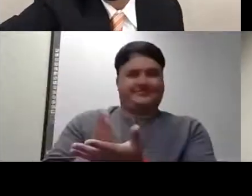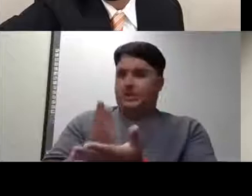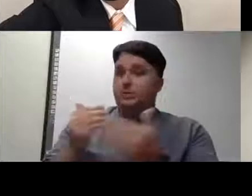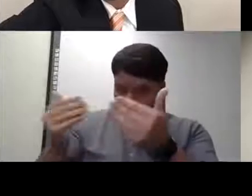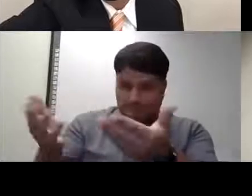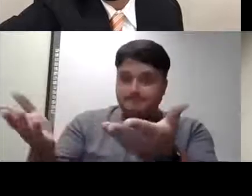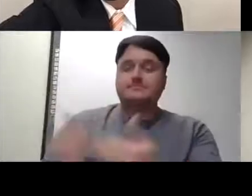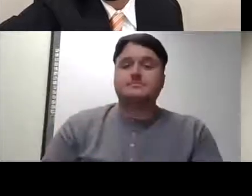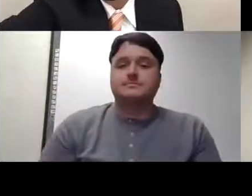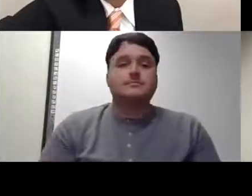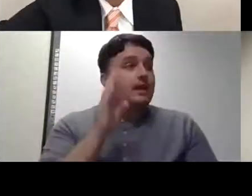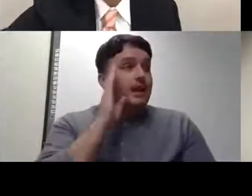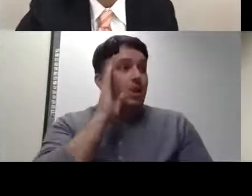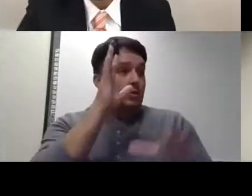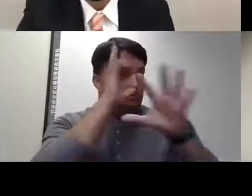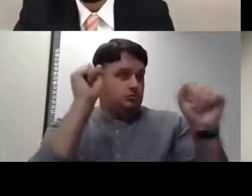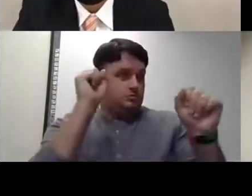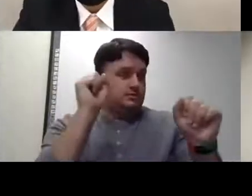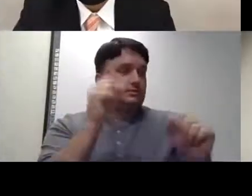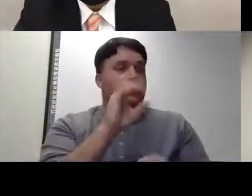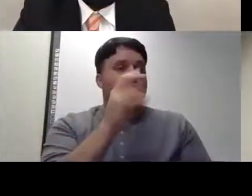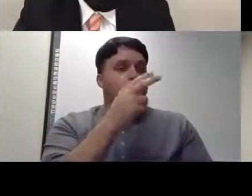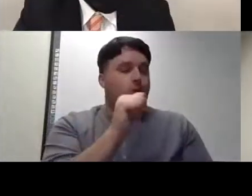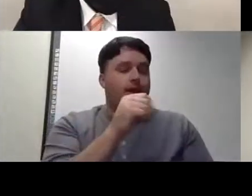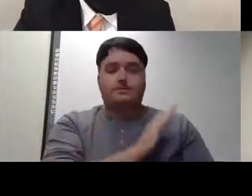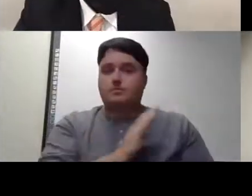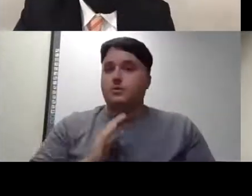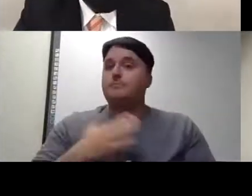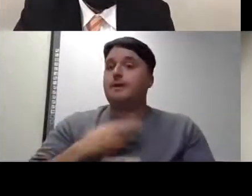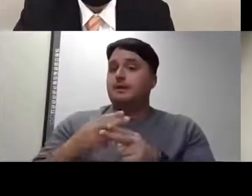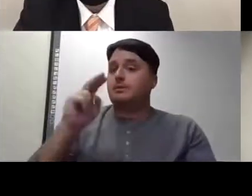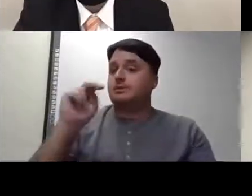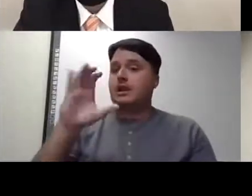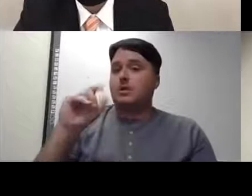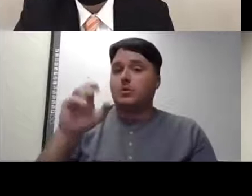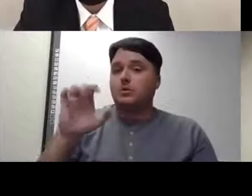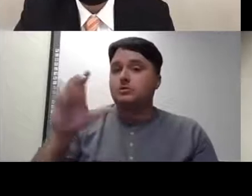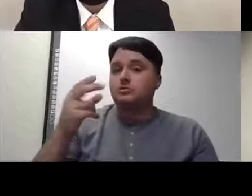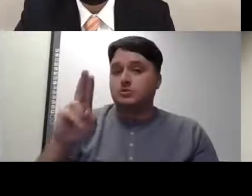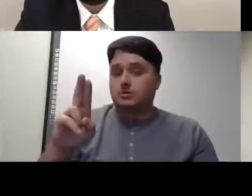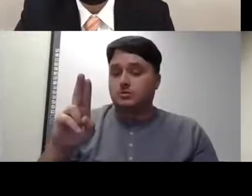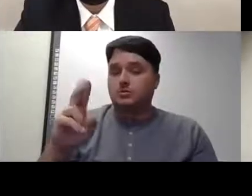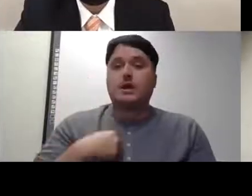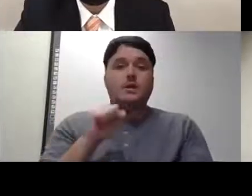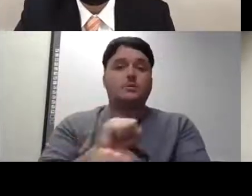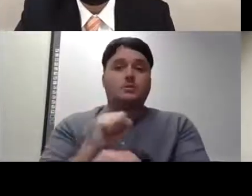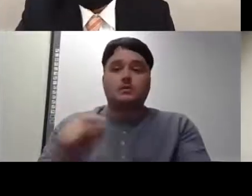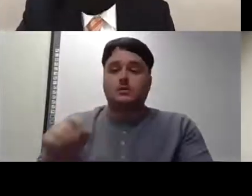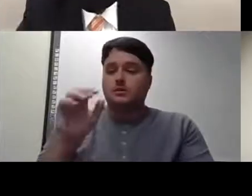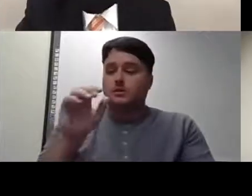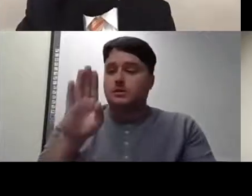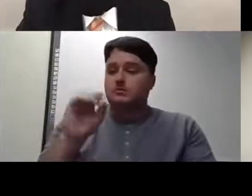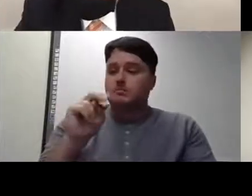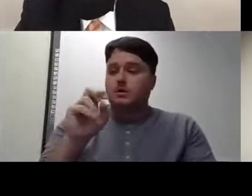Nicole. Hello, Superintendent Ochoa and board. My name is Nicole Cho. I work at Audubon Elementary. I'm